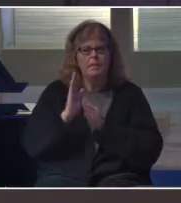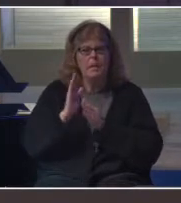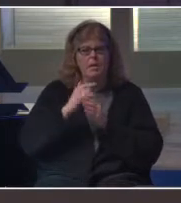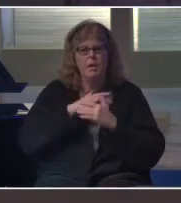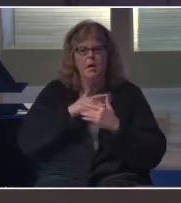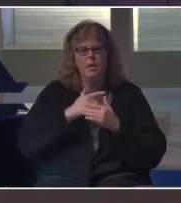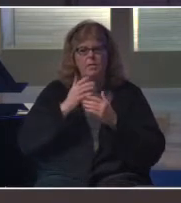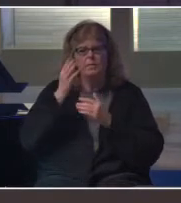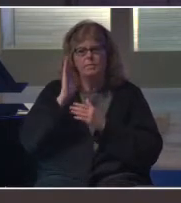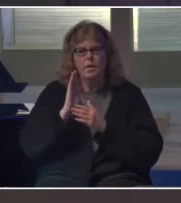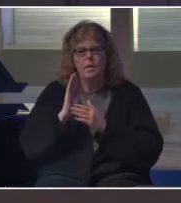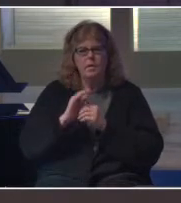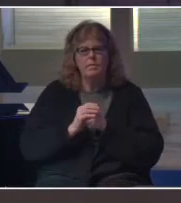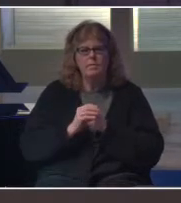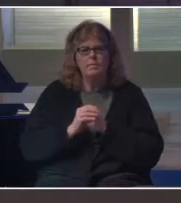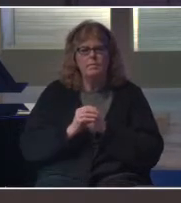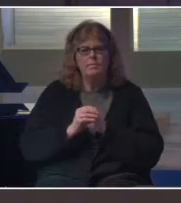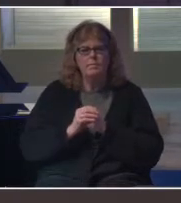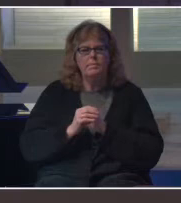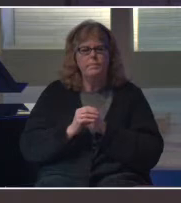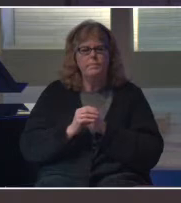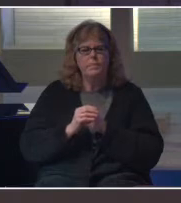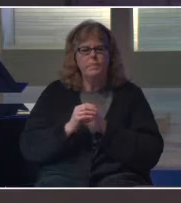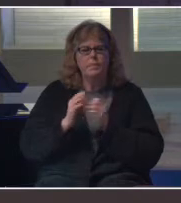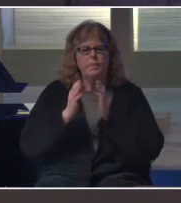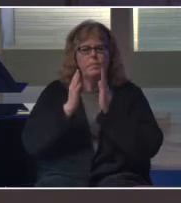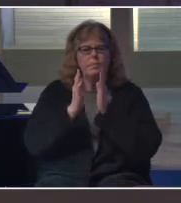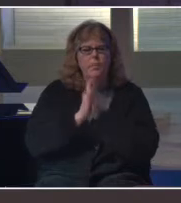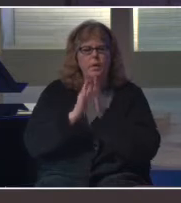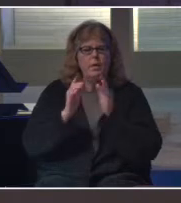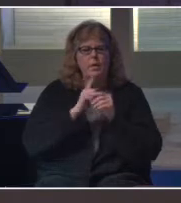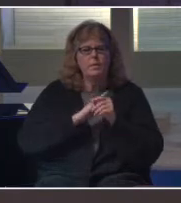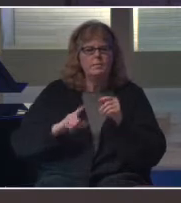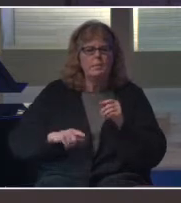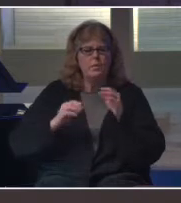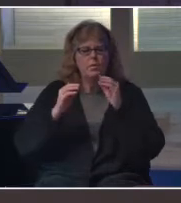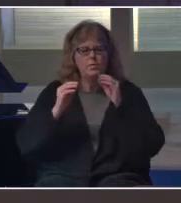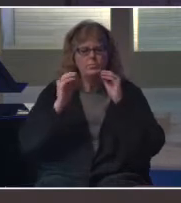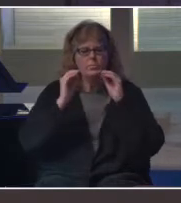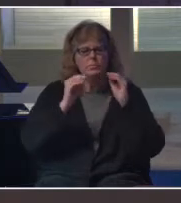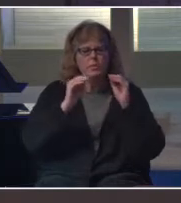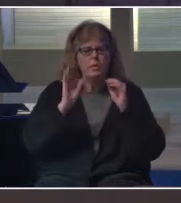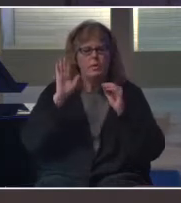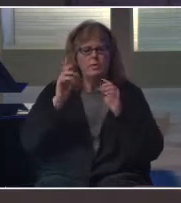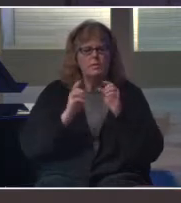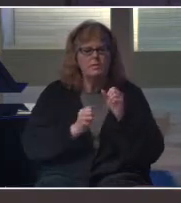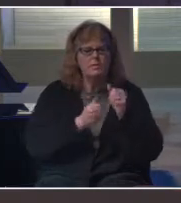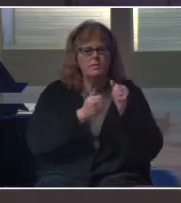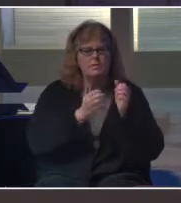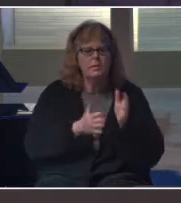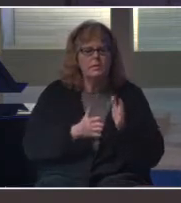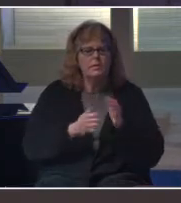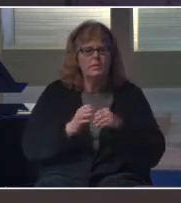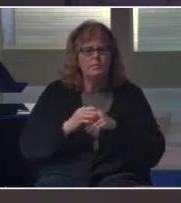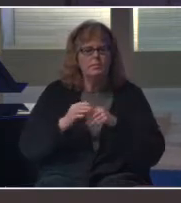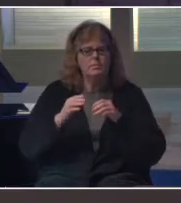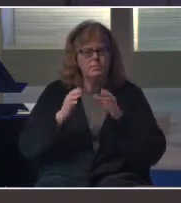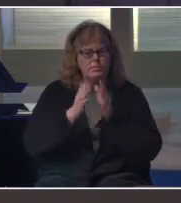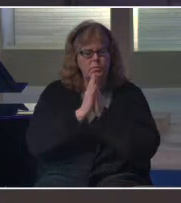heart of God, to pray as the Lord taught his disciples, his Talmudim, to